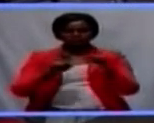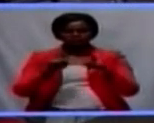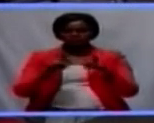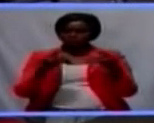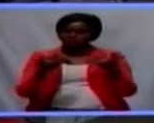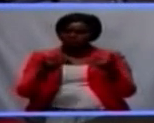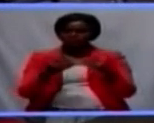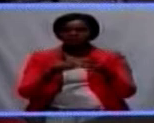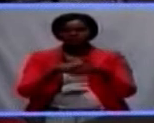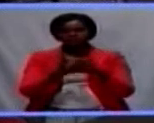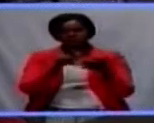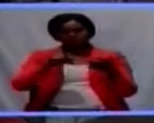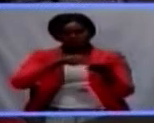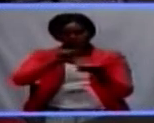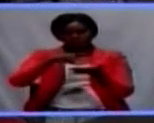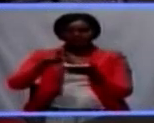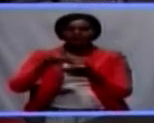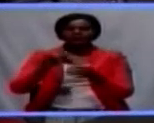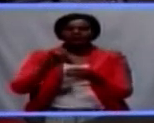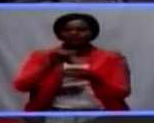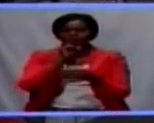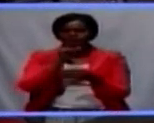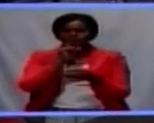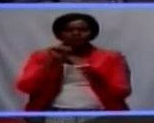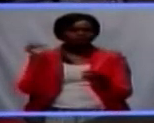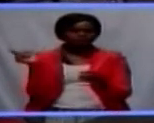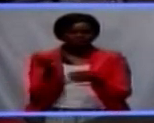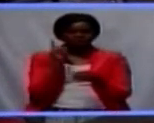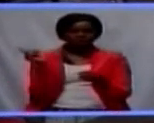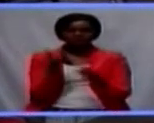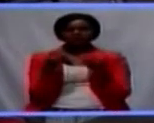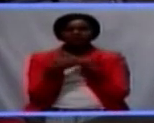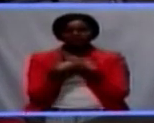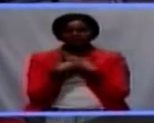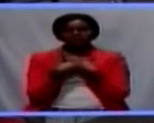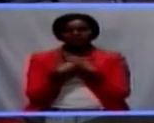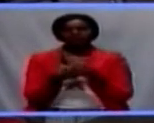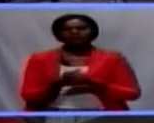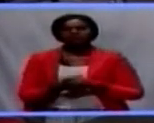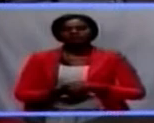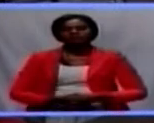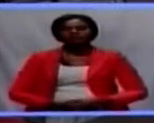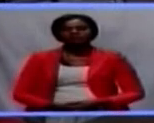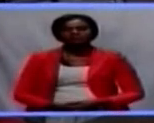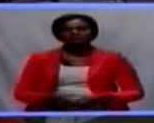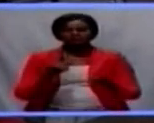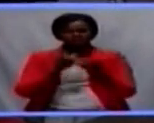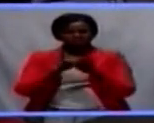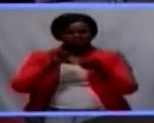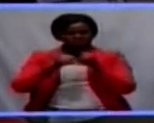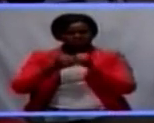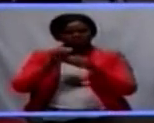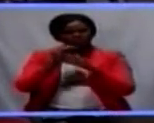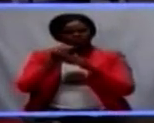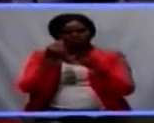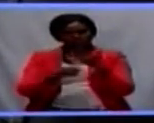and eventually having to pay you, surely does mean that you will always have a backlog. Yes. Is that a problem? Yeah, it